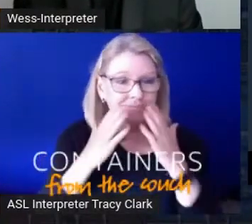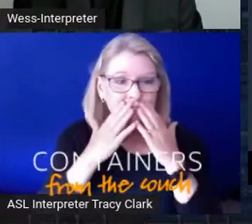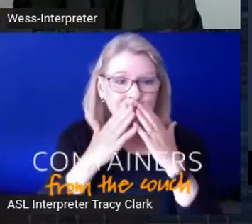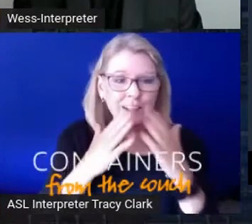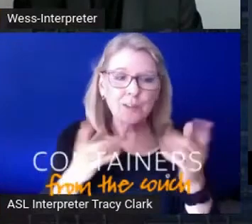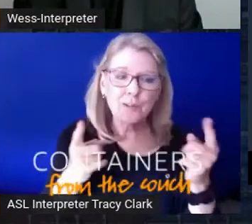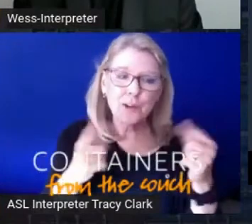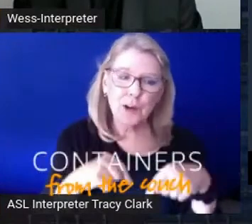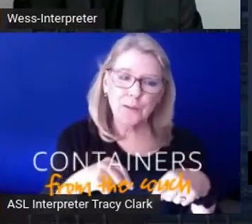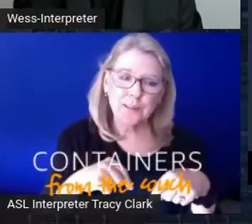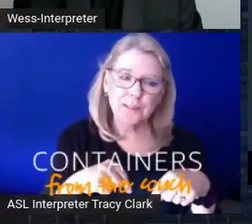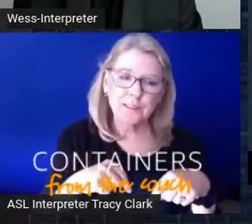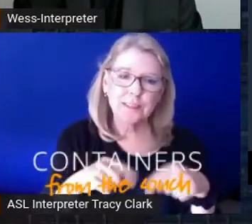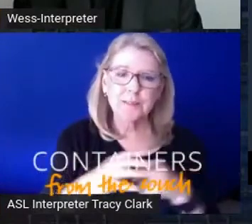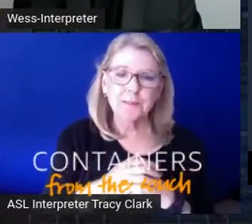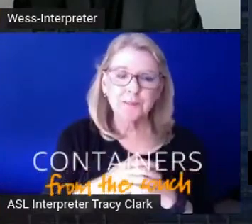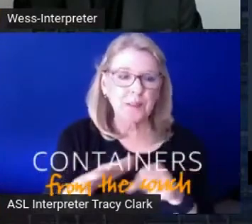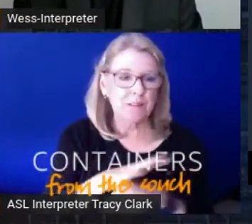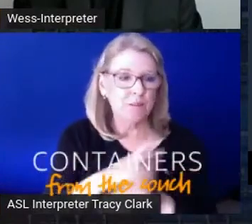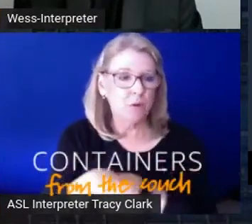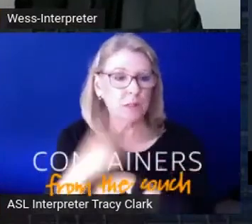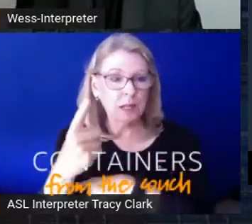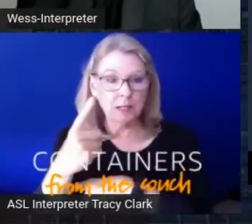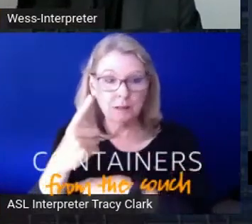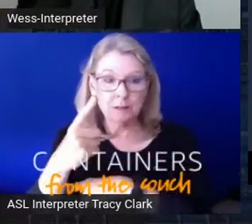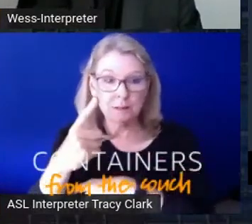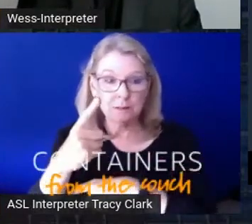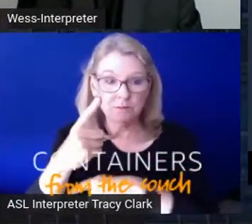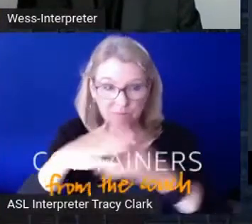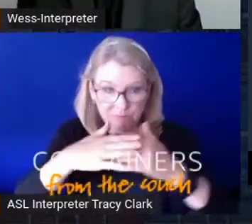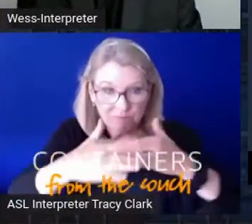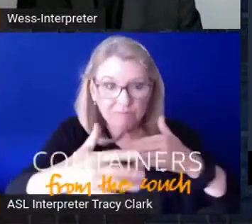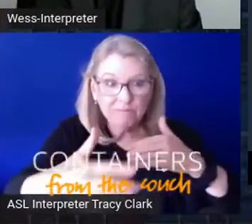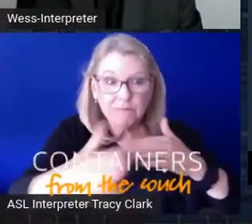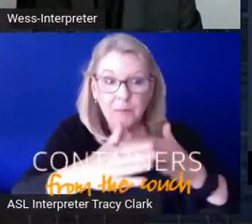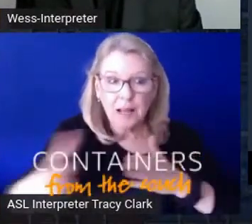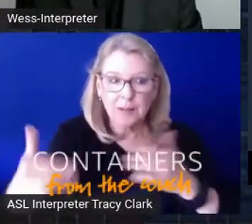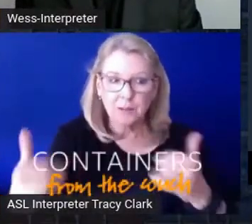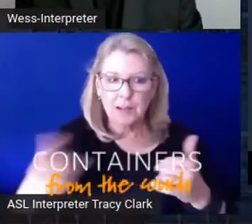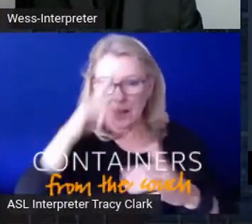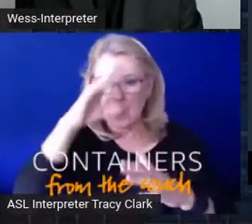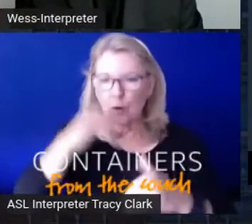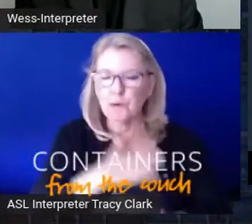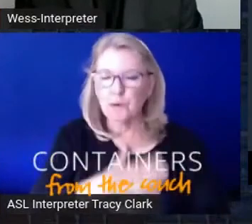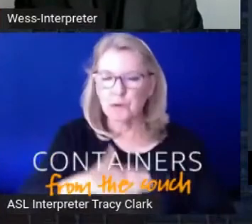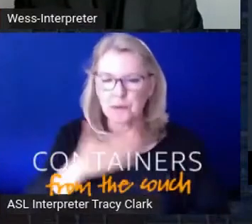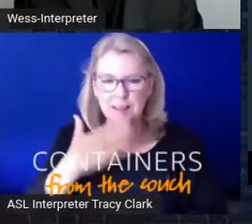a full day ahead of different talks, and I hope you enjoy them. Thanks.